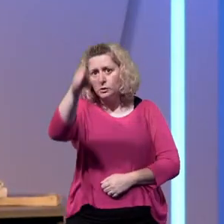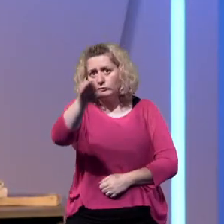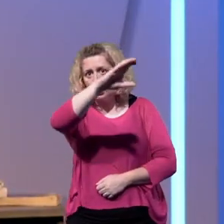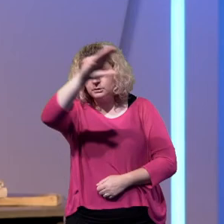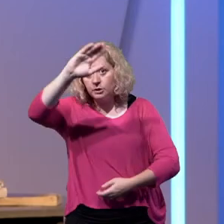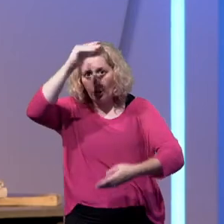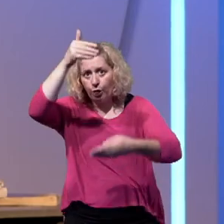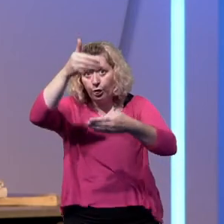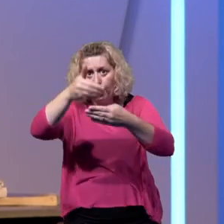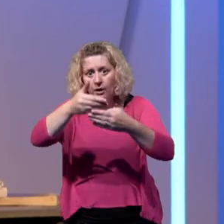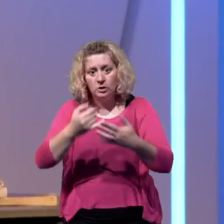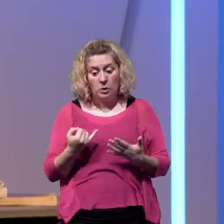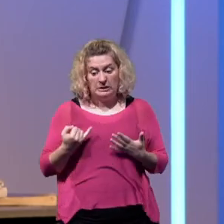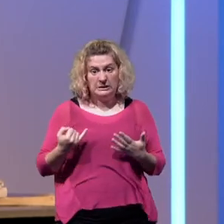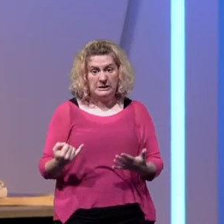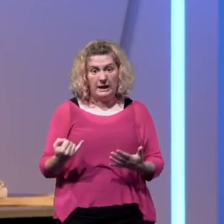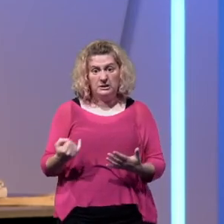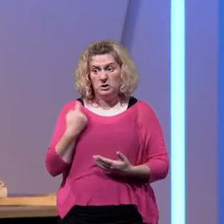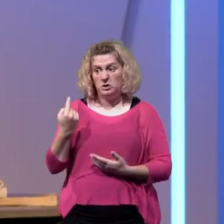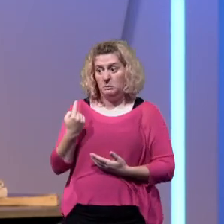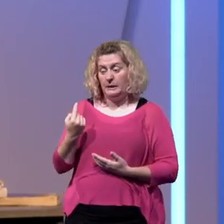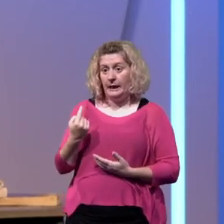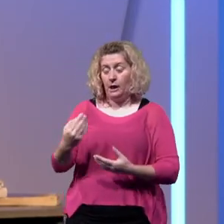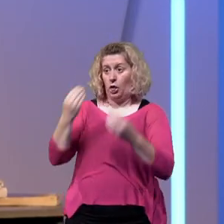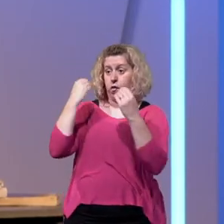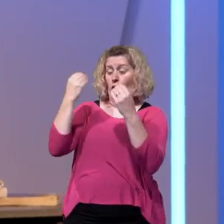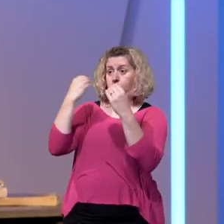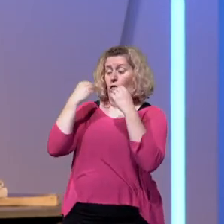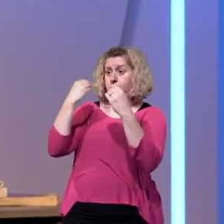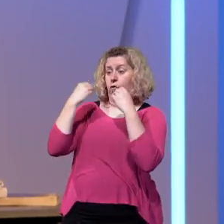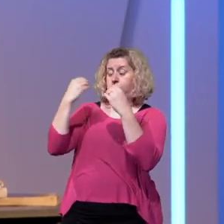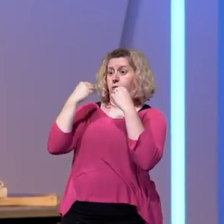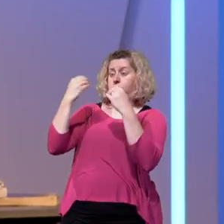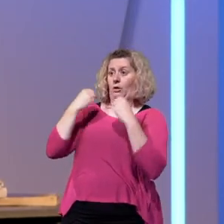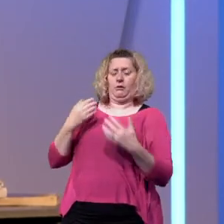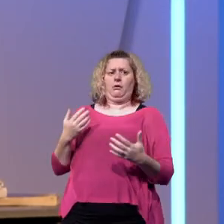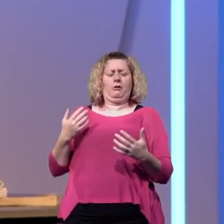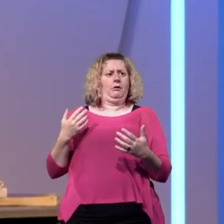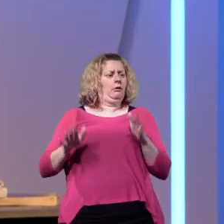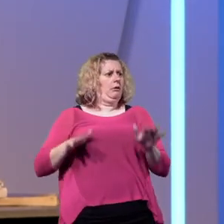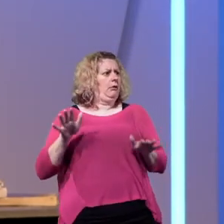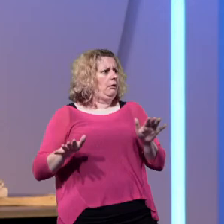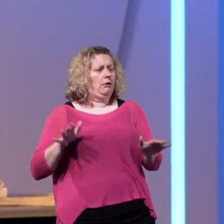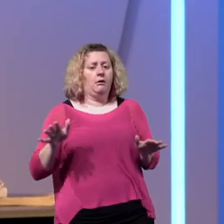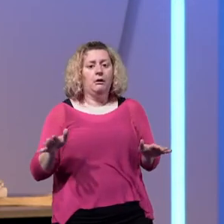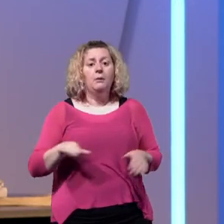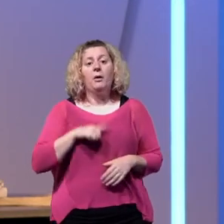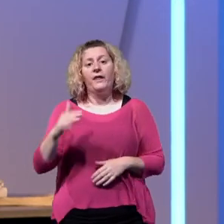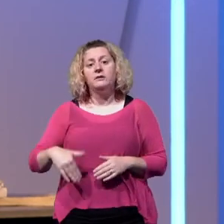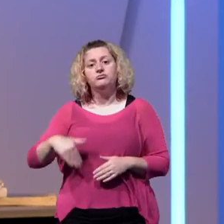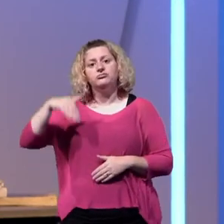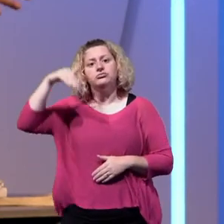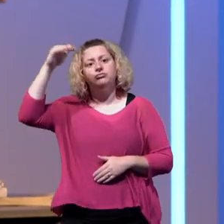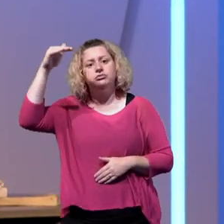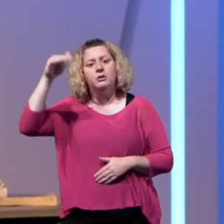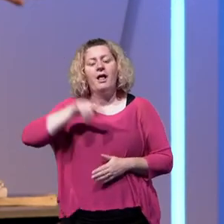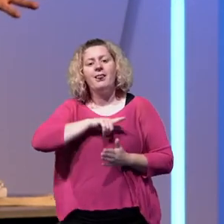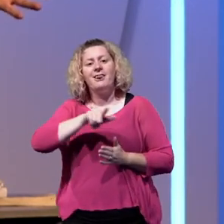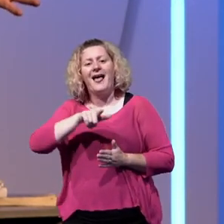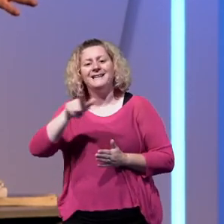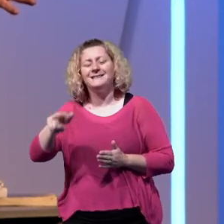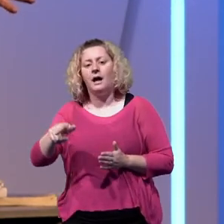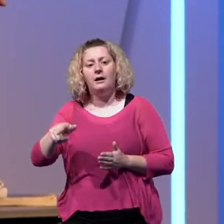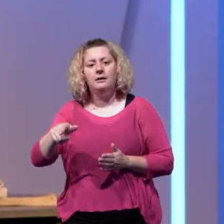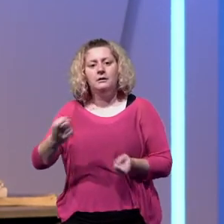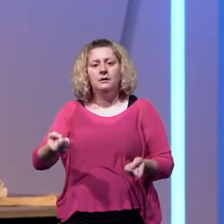as a six-year-old, he doesn't get it, and then he mocks it later on. But if you understand the cross, you're going, oh no, Billy, no. He's saving us from